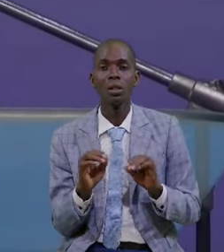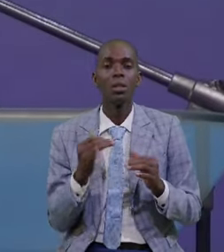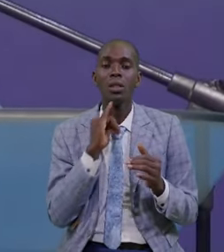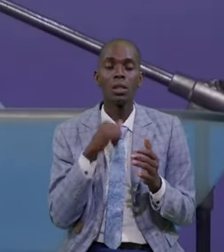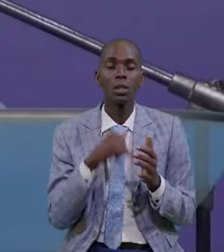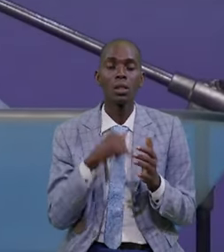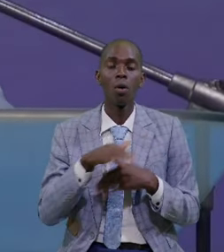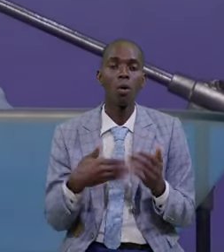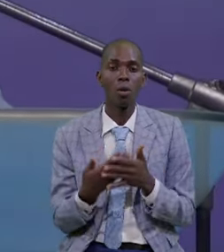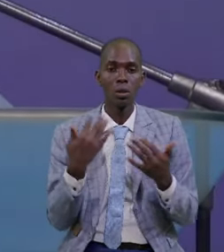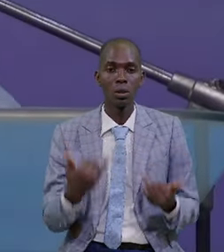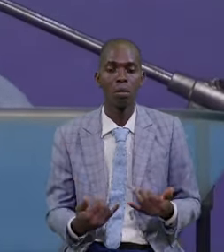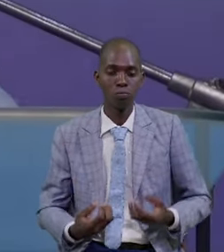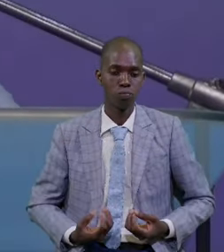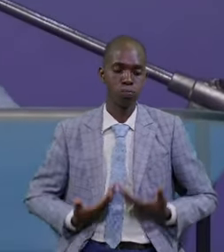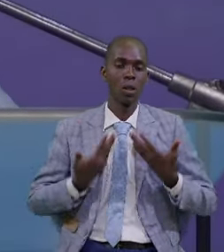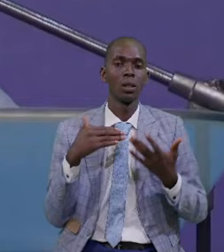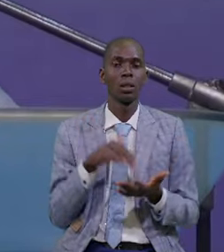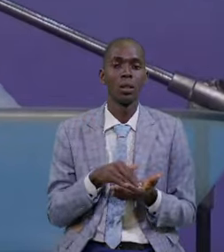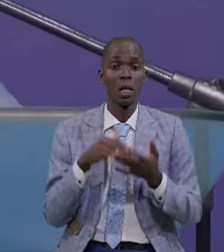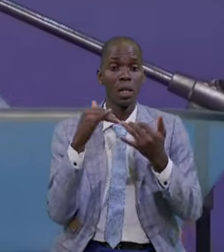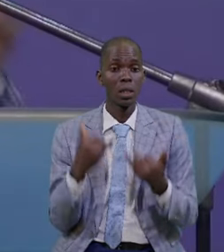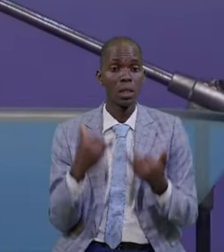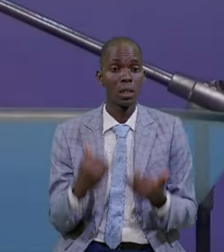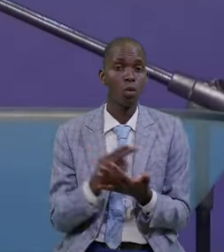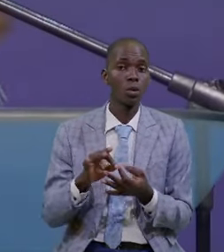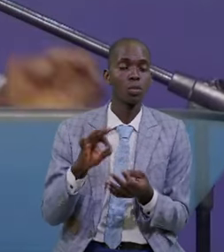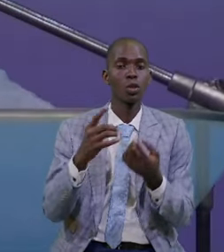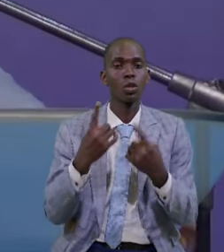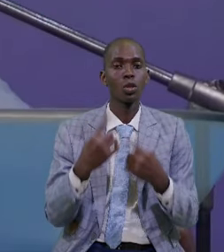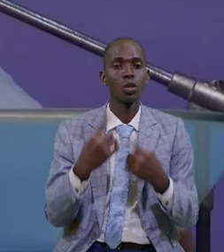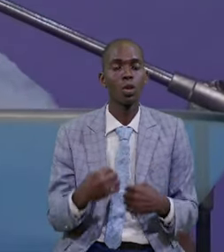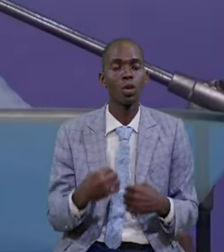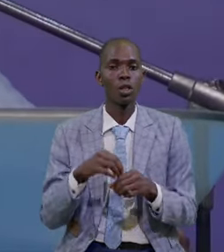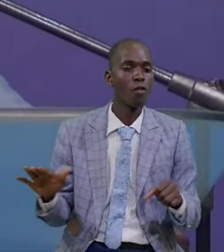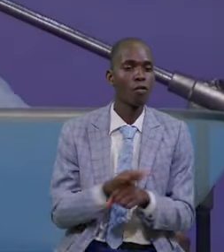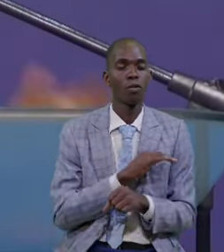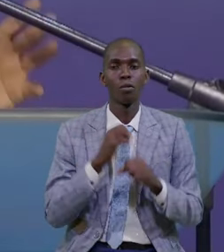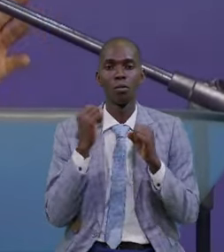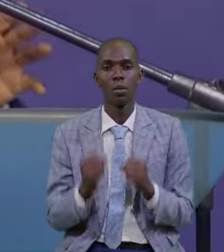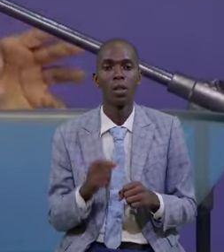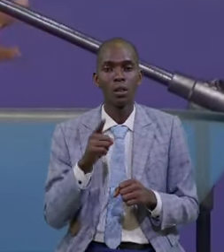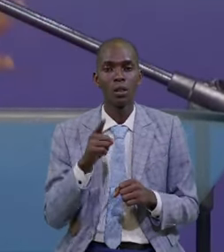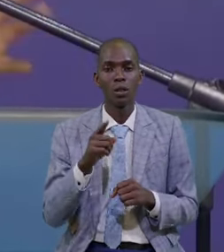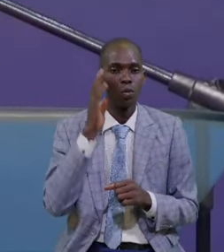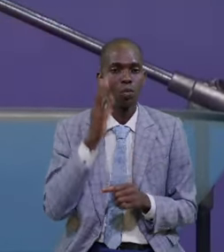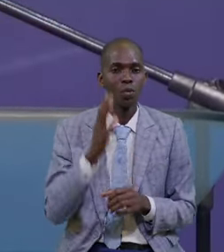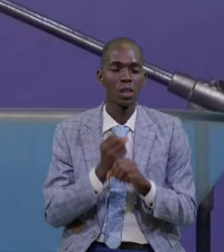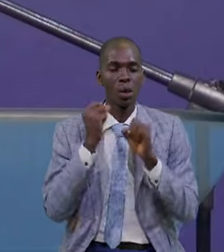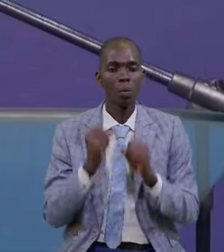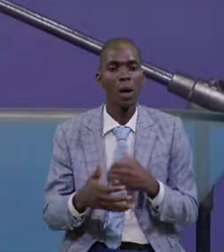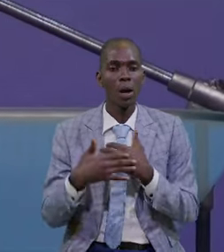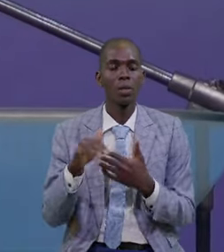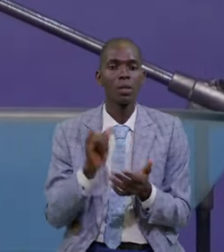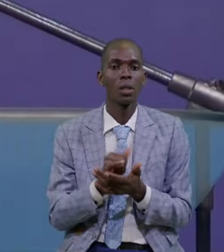Holy Ghost comes. It comes in full force. And ye shall receive power after that the Holy